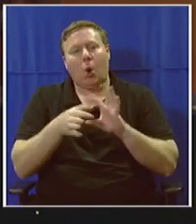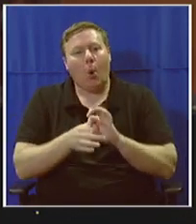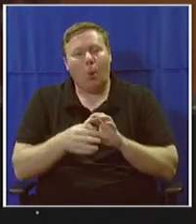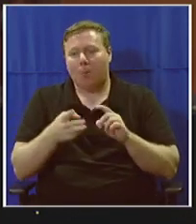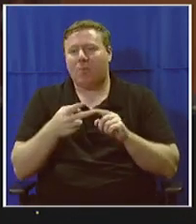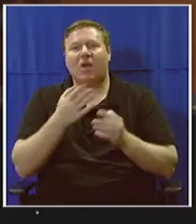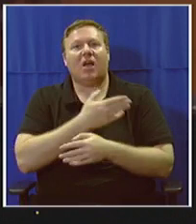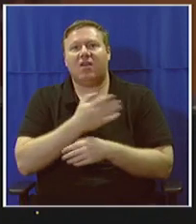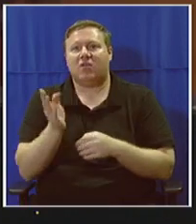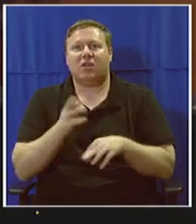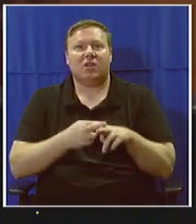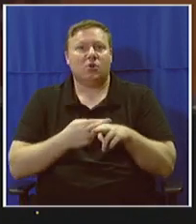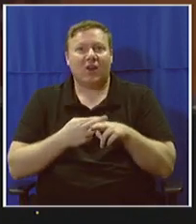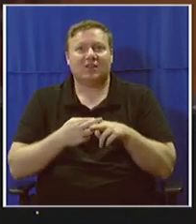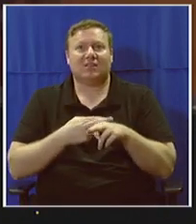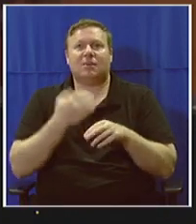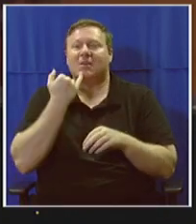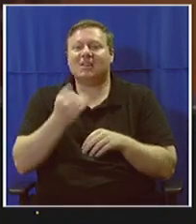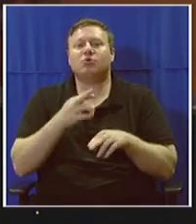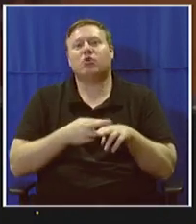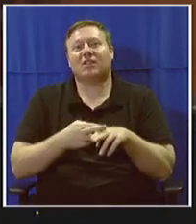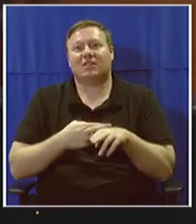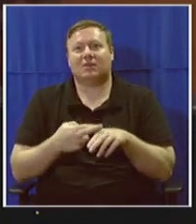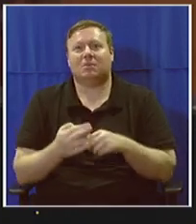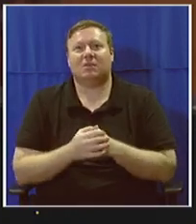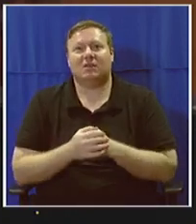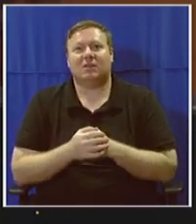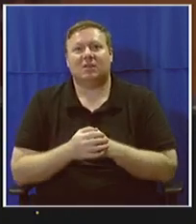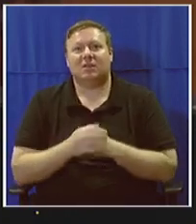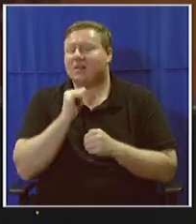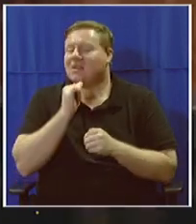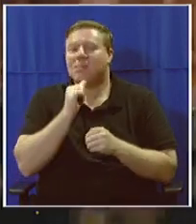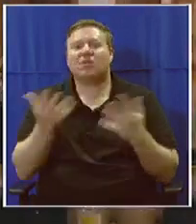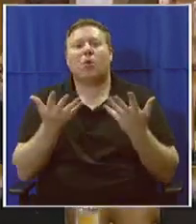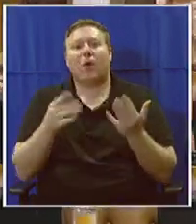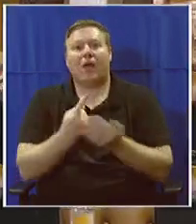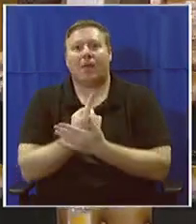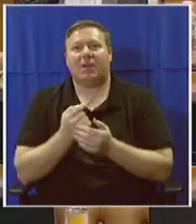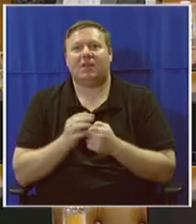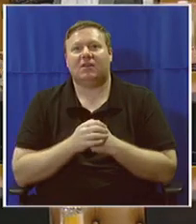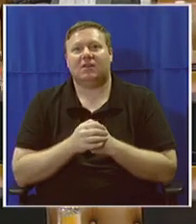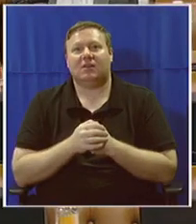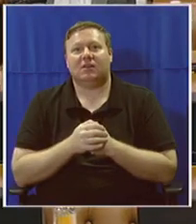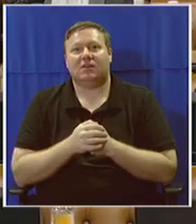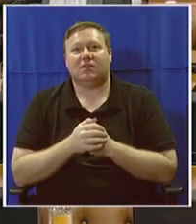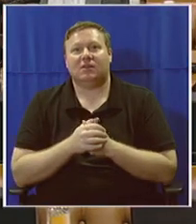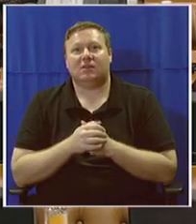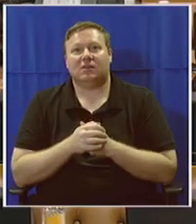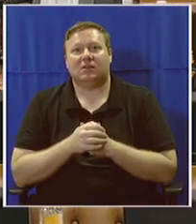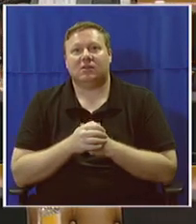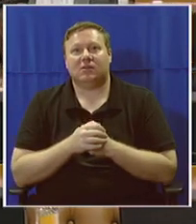everywhere, racism is racism. It doesn't matter where it happens. So I thought it's important, and we must all of